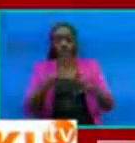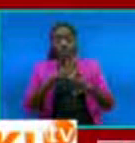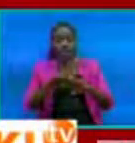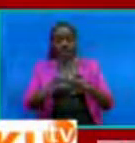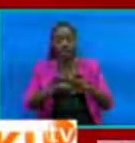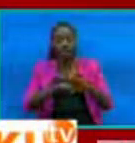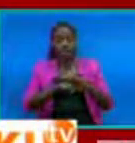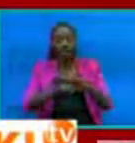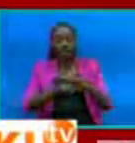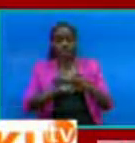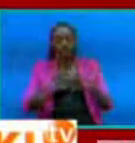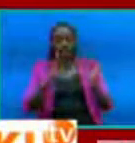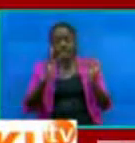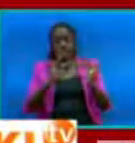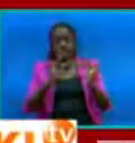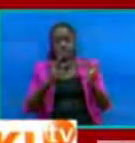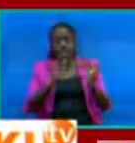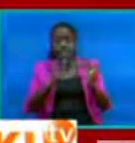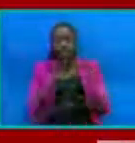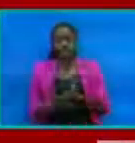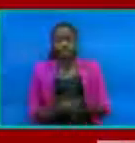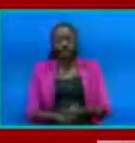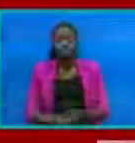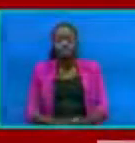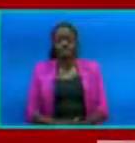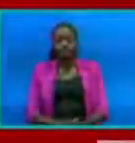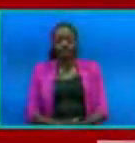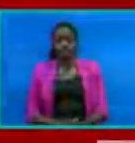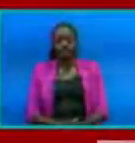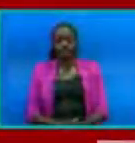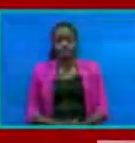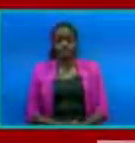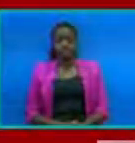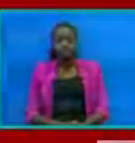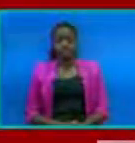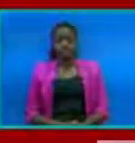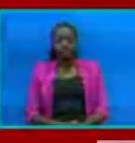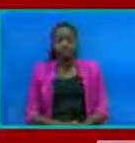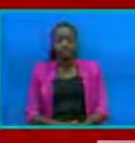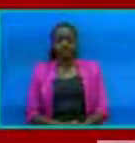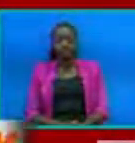internet. Yeah, you have said they have